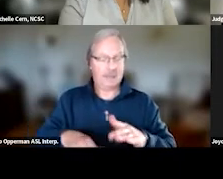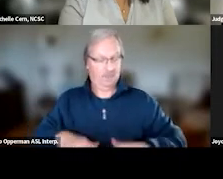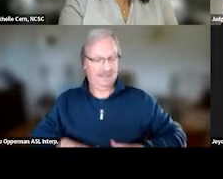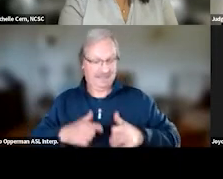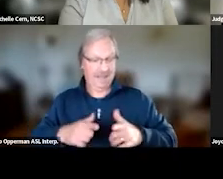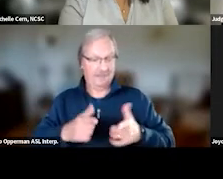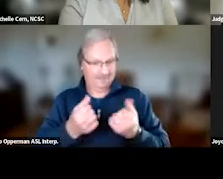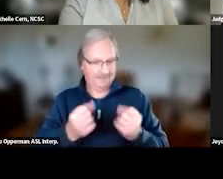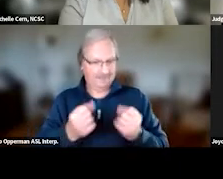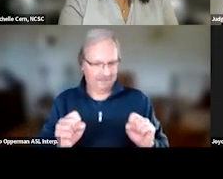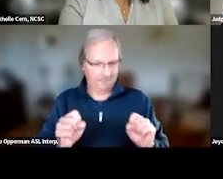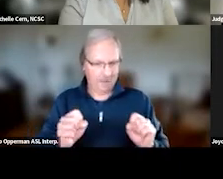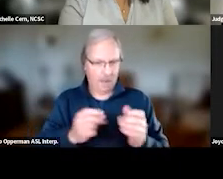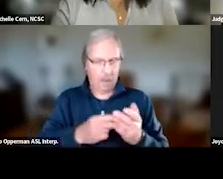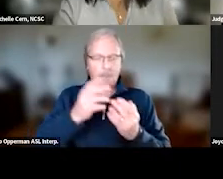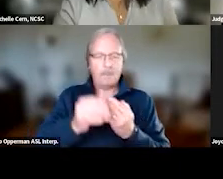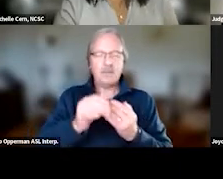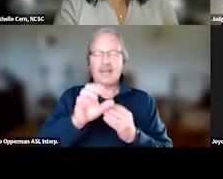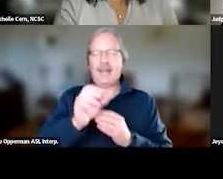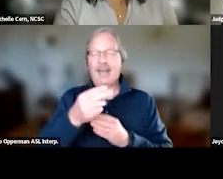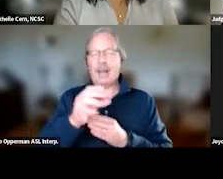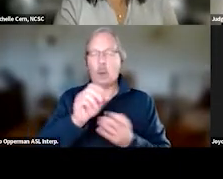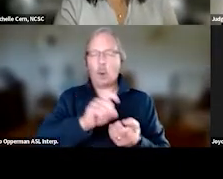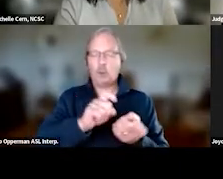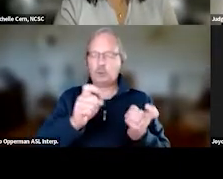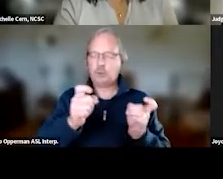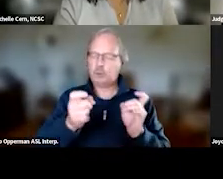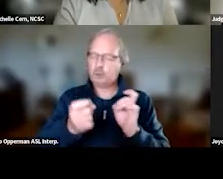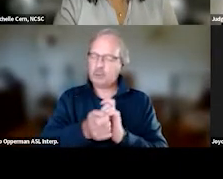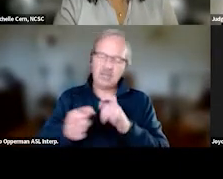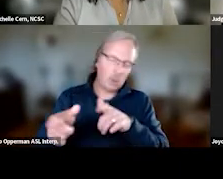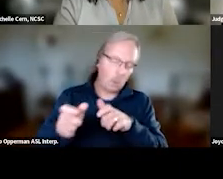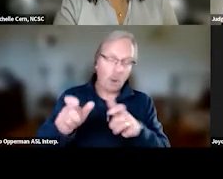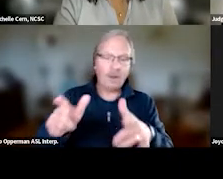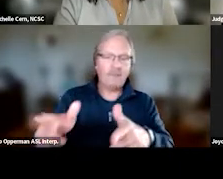ECHO, changing the world fast.